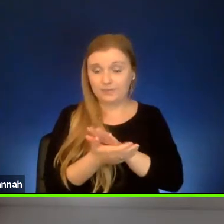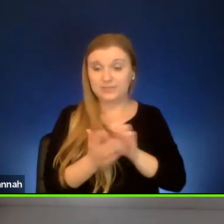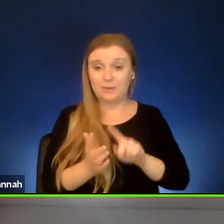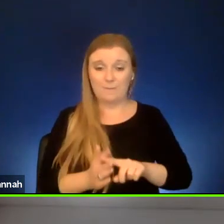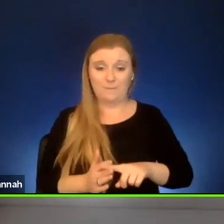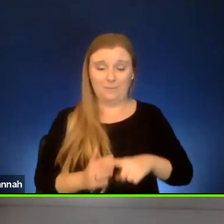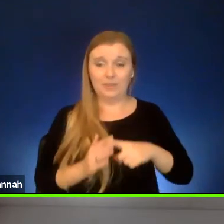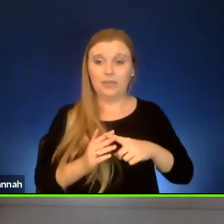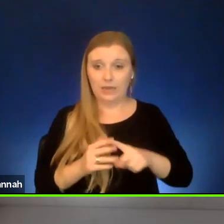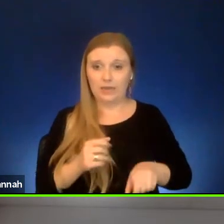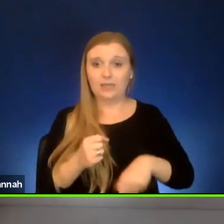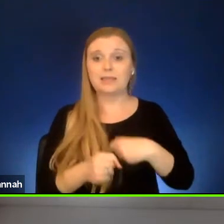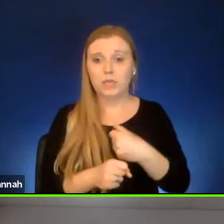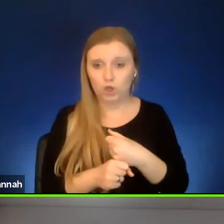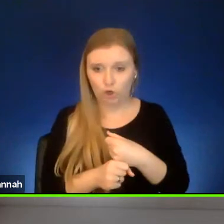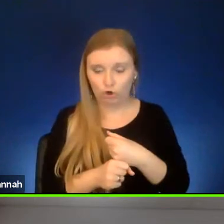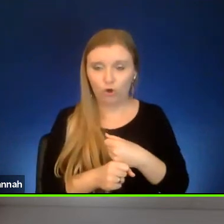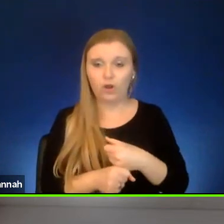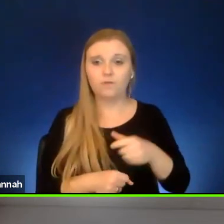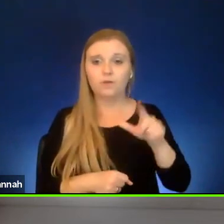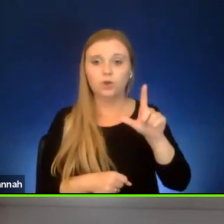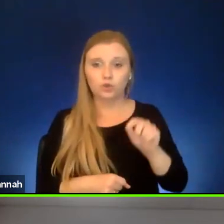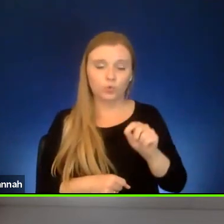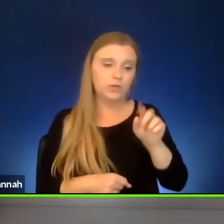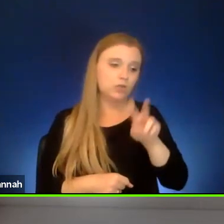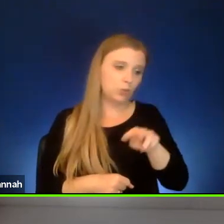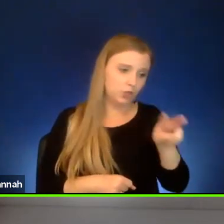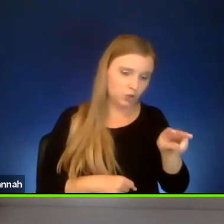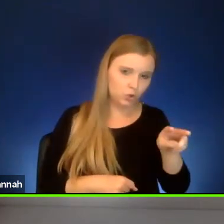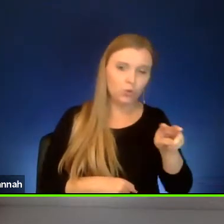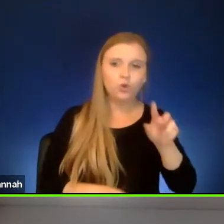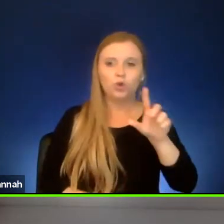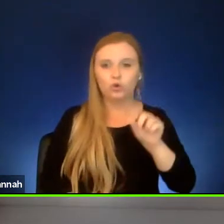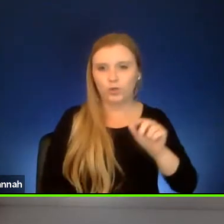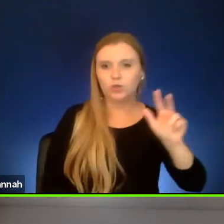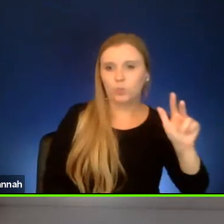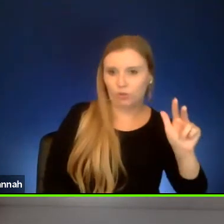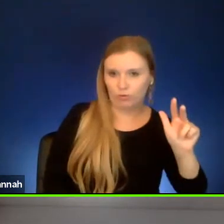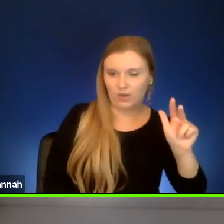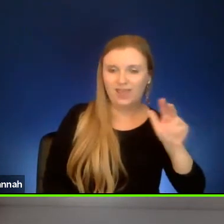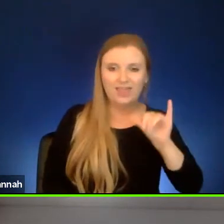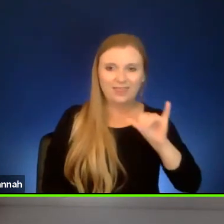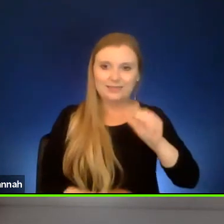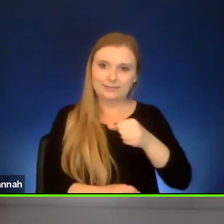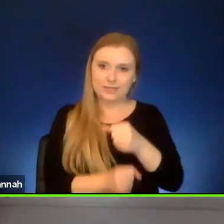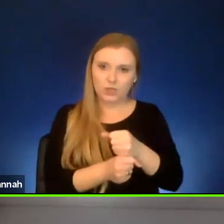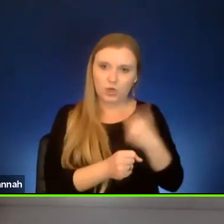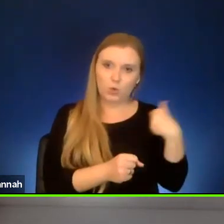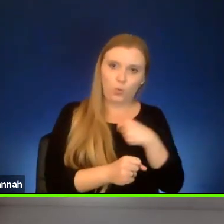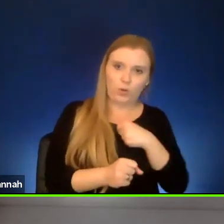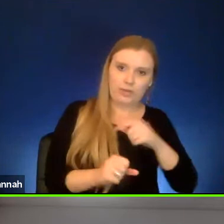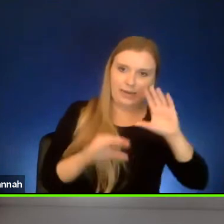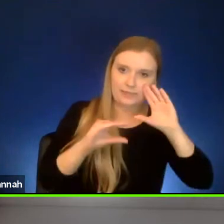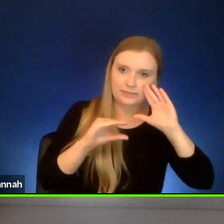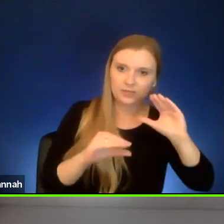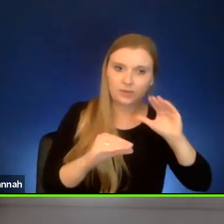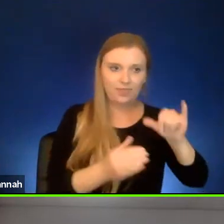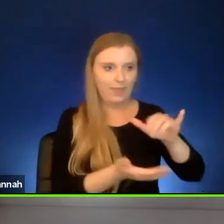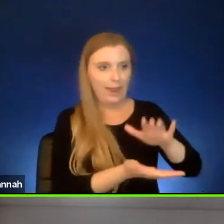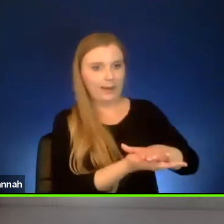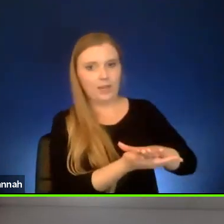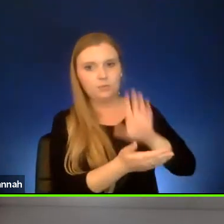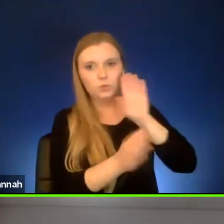year of 2022, 2023, which is the year that we are projecting for the campus to